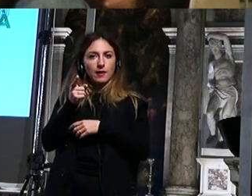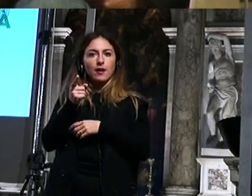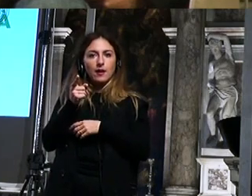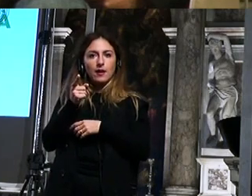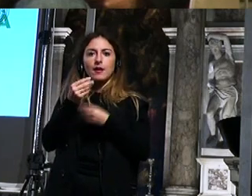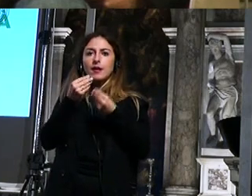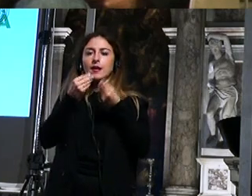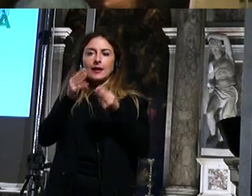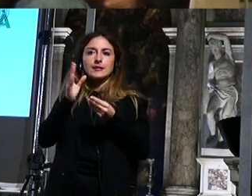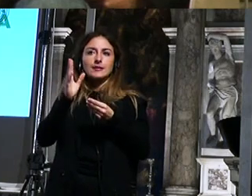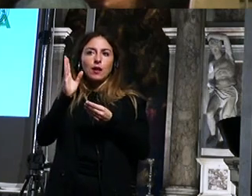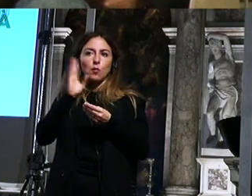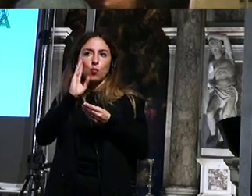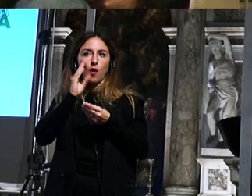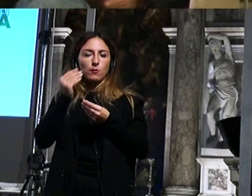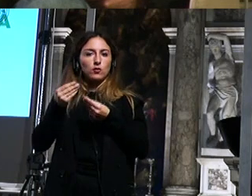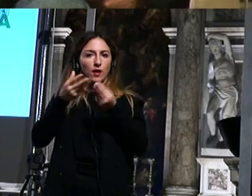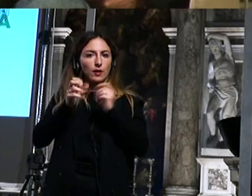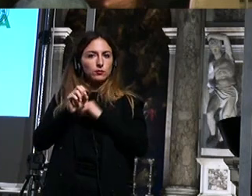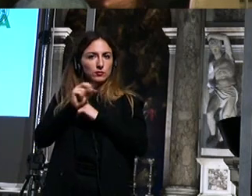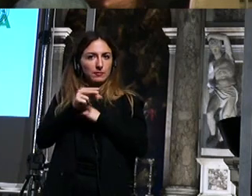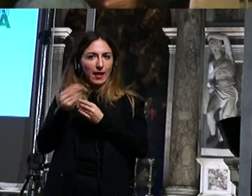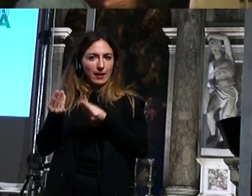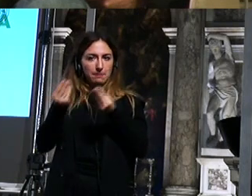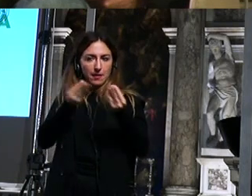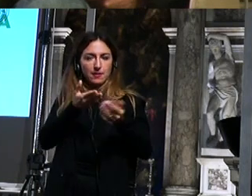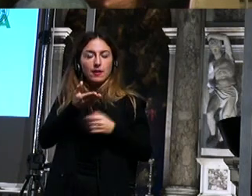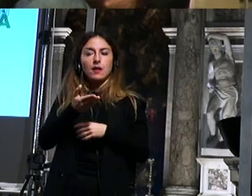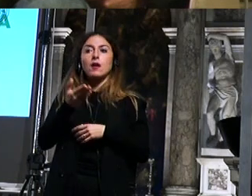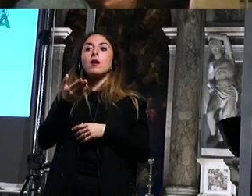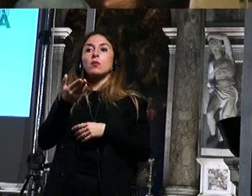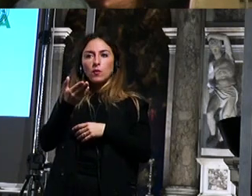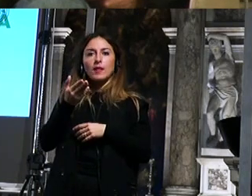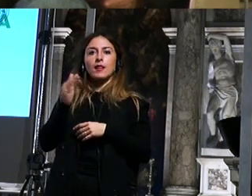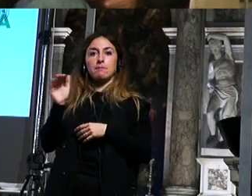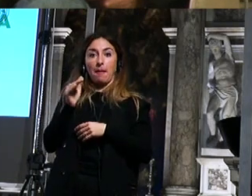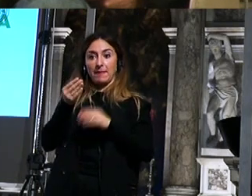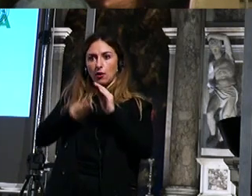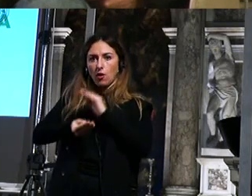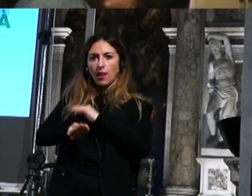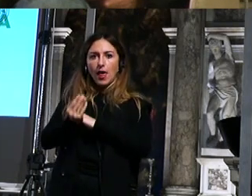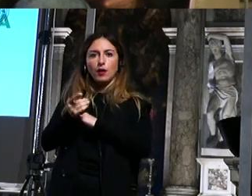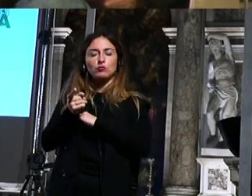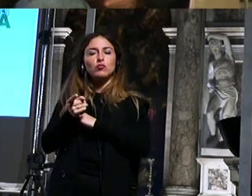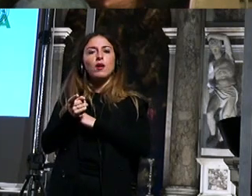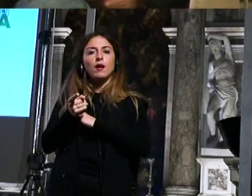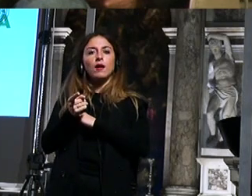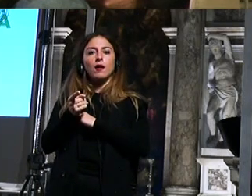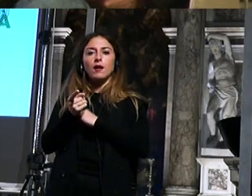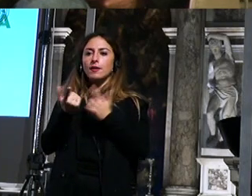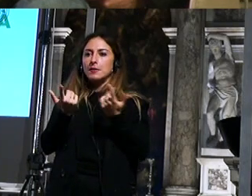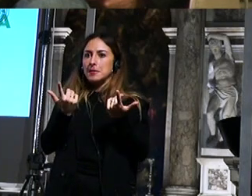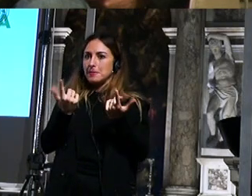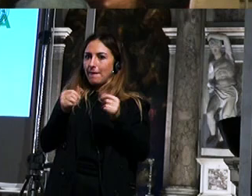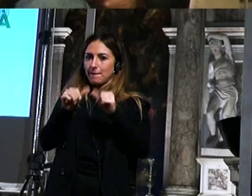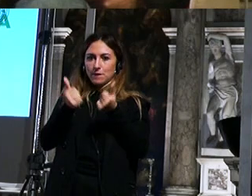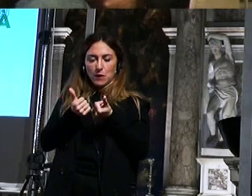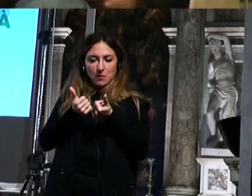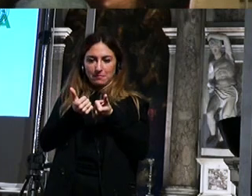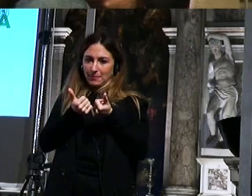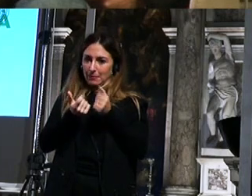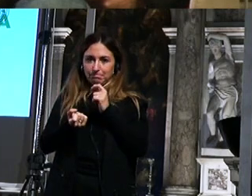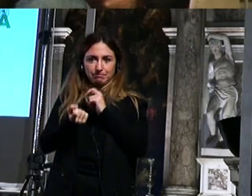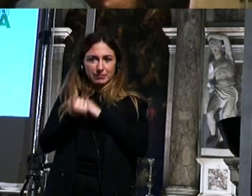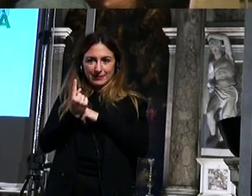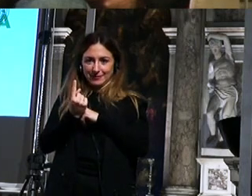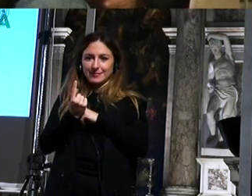child has come into the world in a totally, for him, for Brodmann, unusual way. And this child represents something